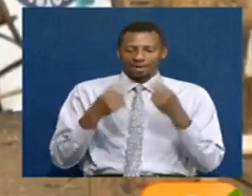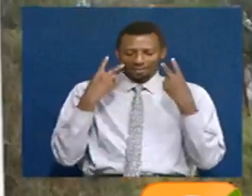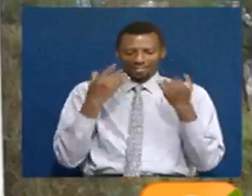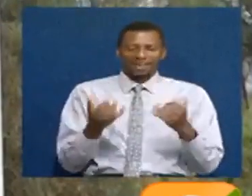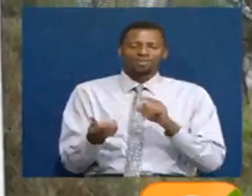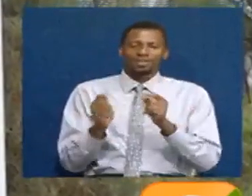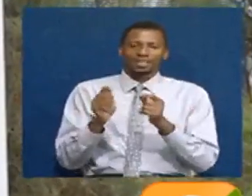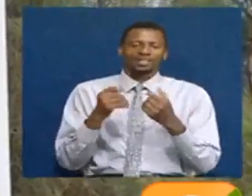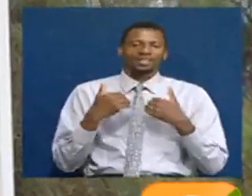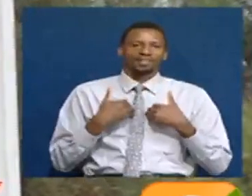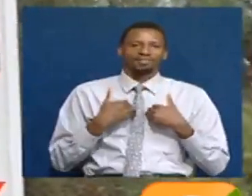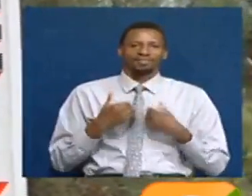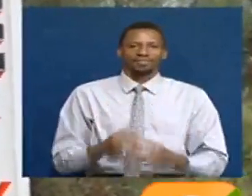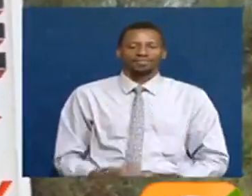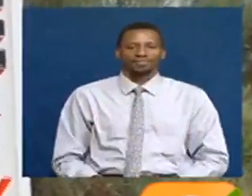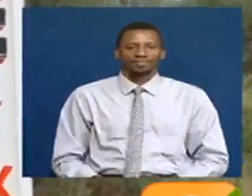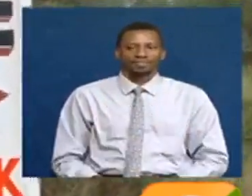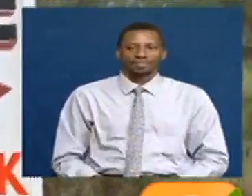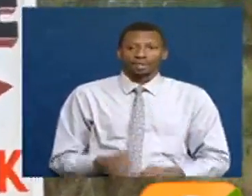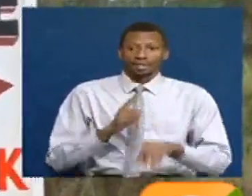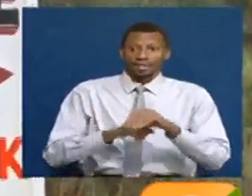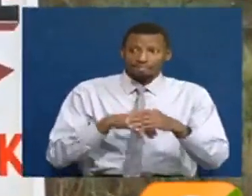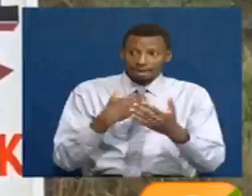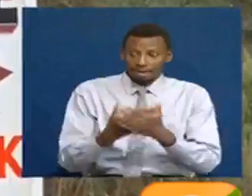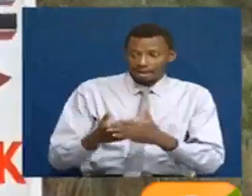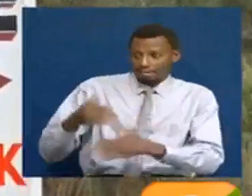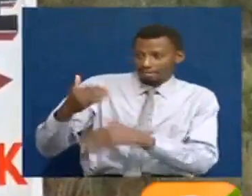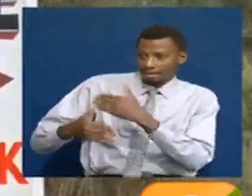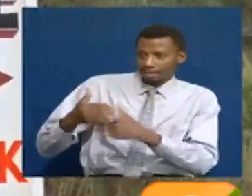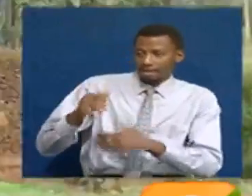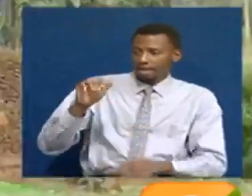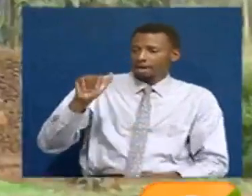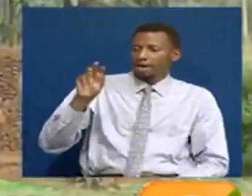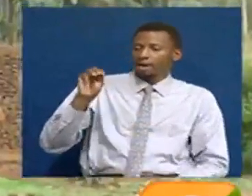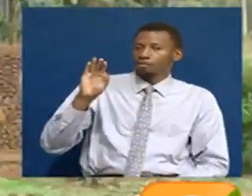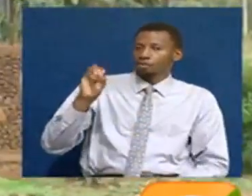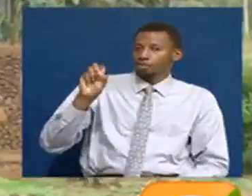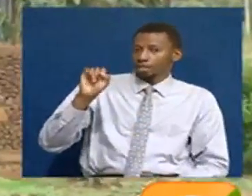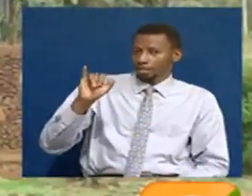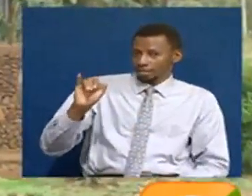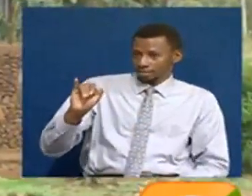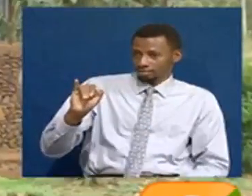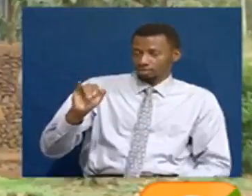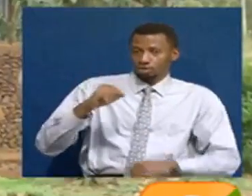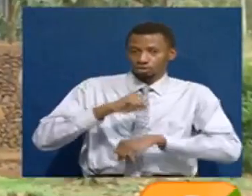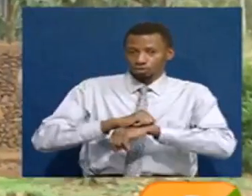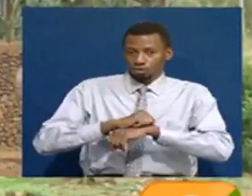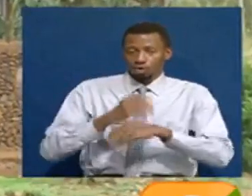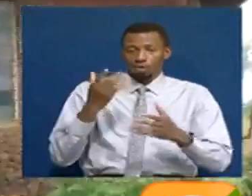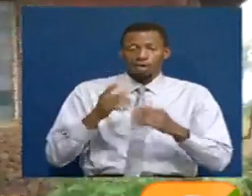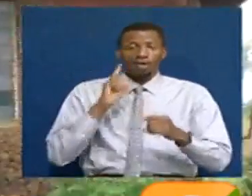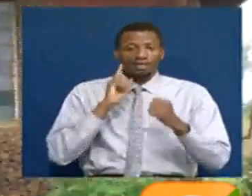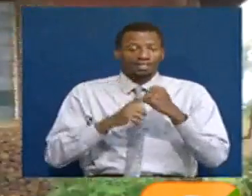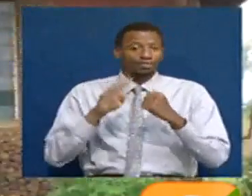mabadiliko. And when we arrive at the nearby Amboseli Comprehensive School, where 645 learners